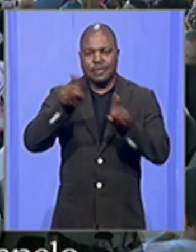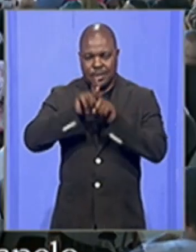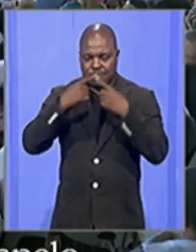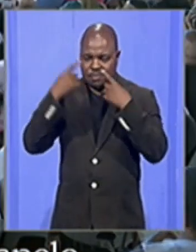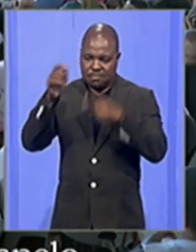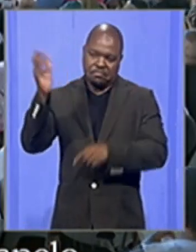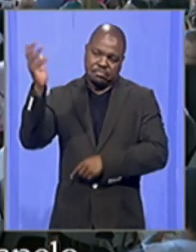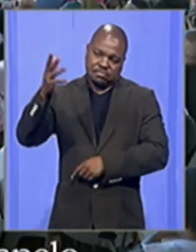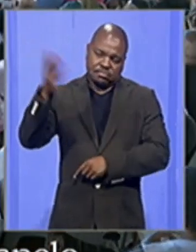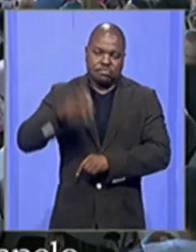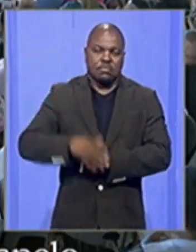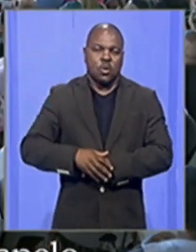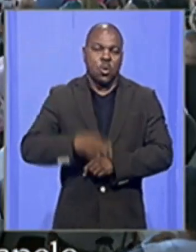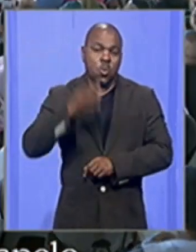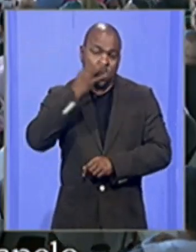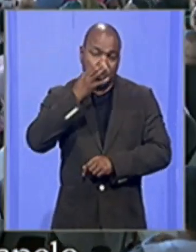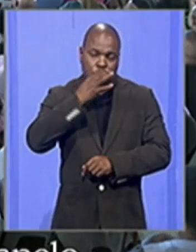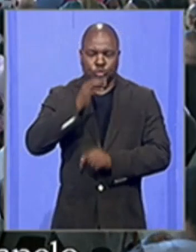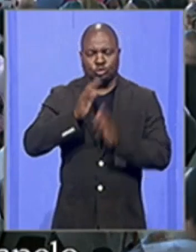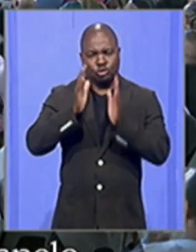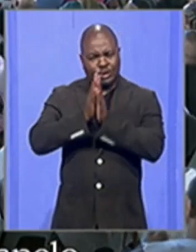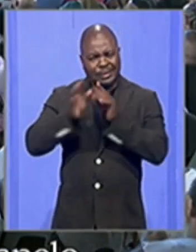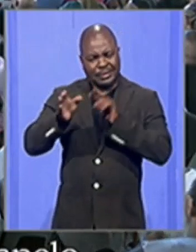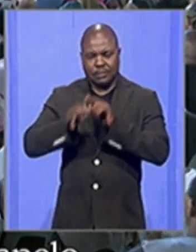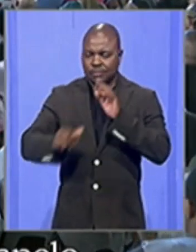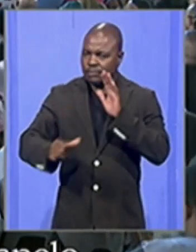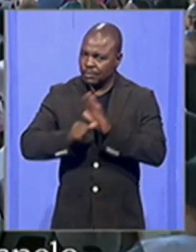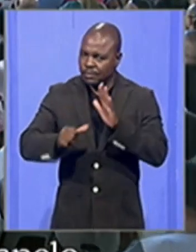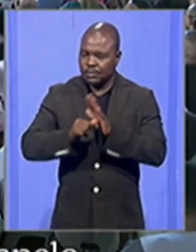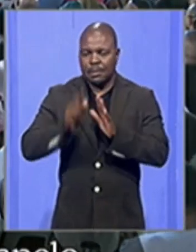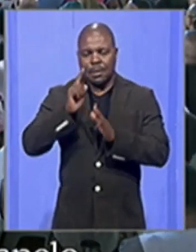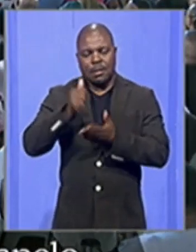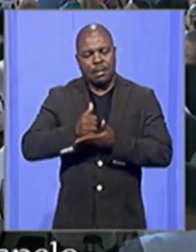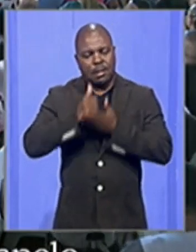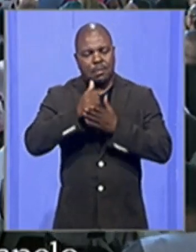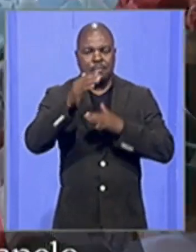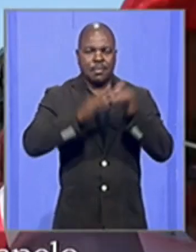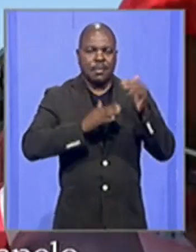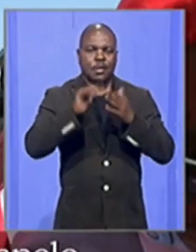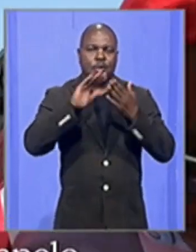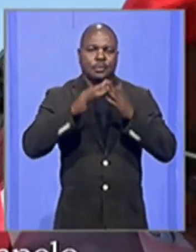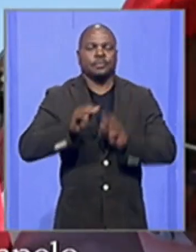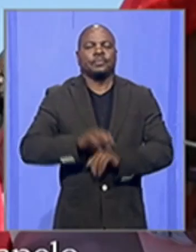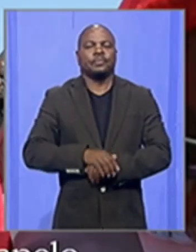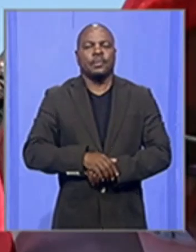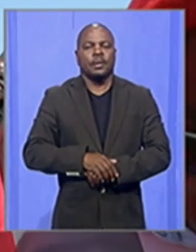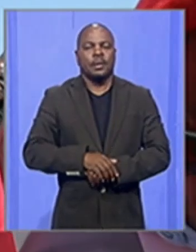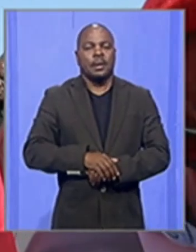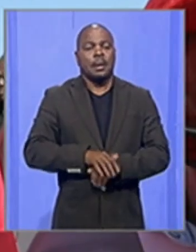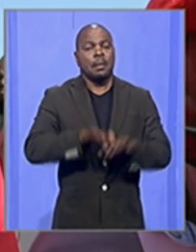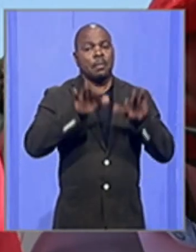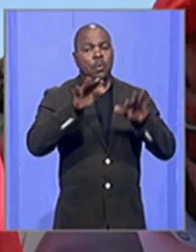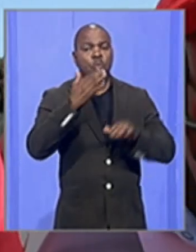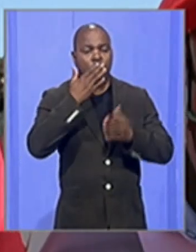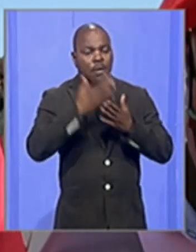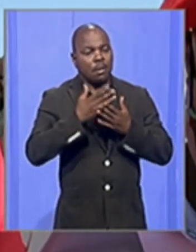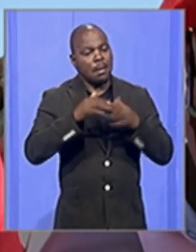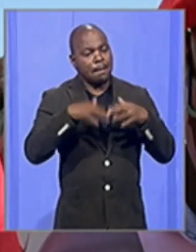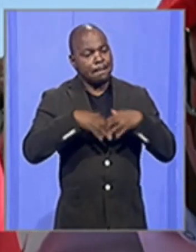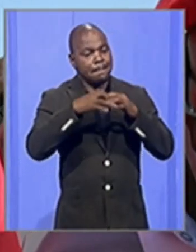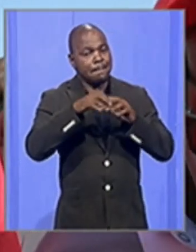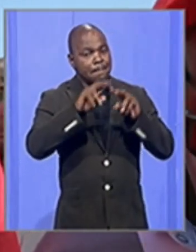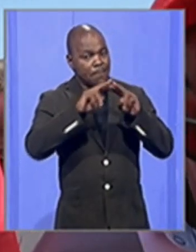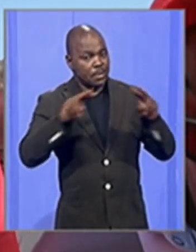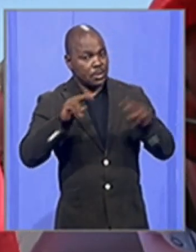motlapitso ka gore kereke e tshwanetse go nna le seabe mo kagong ya setšhaba. The only people that can bring peace when us